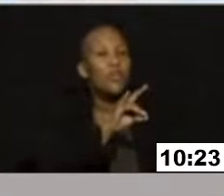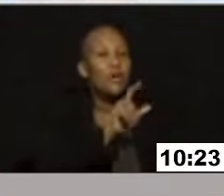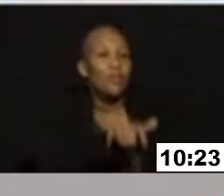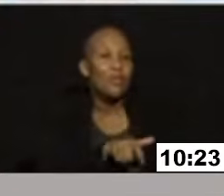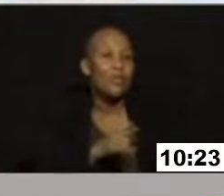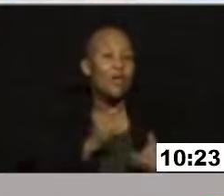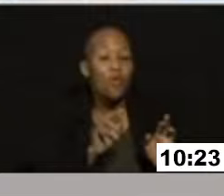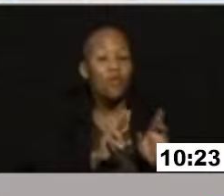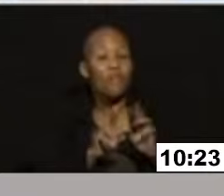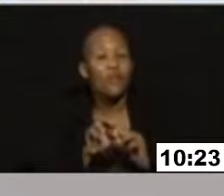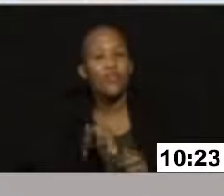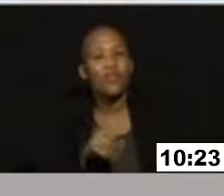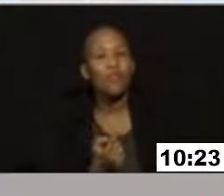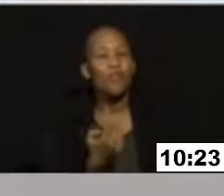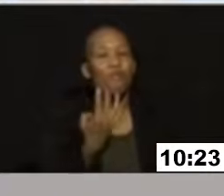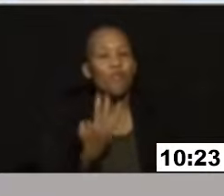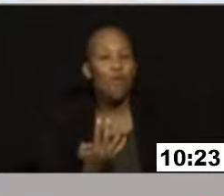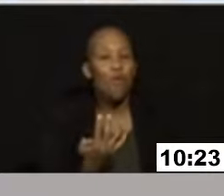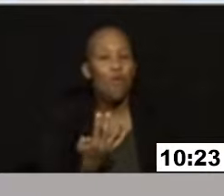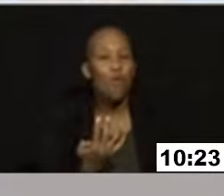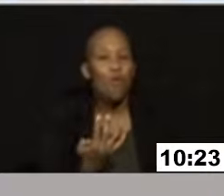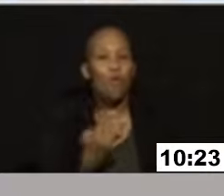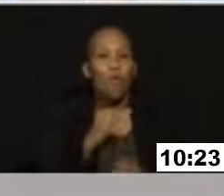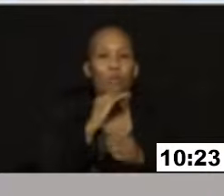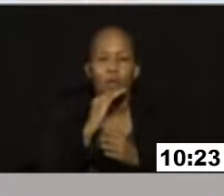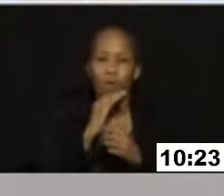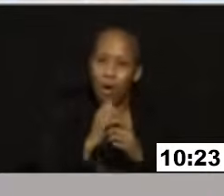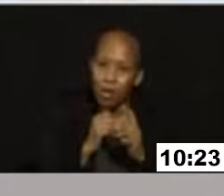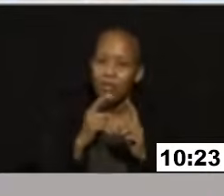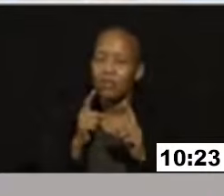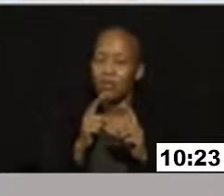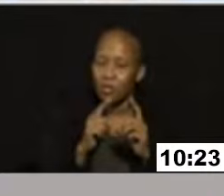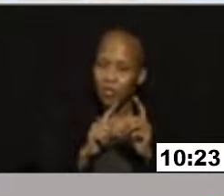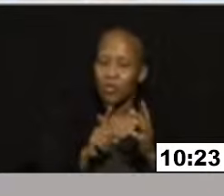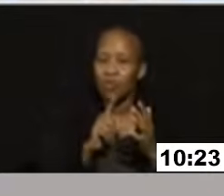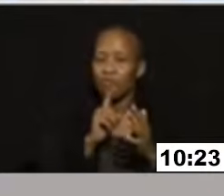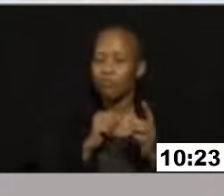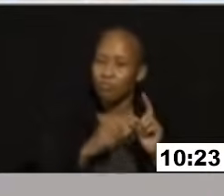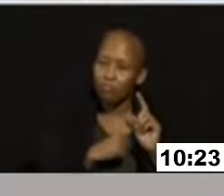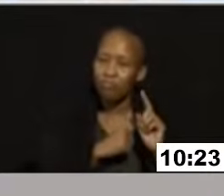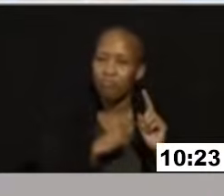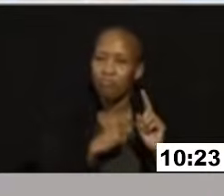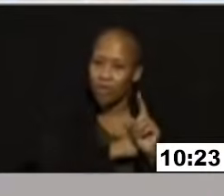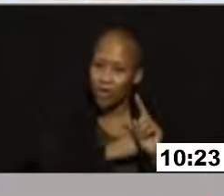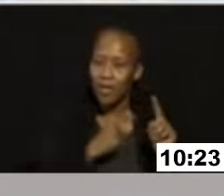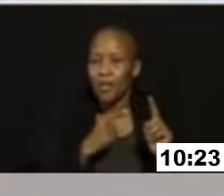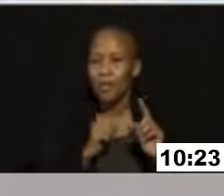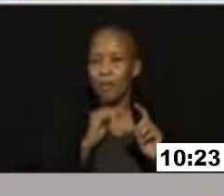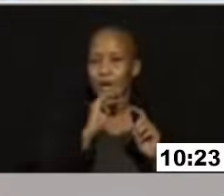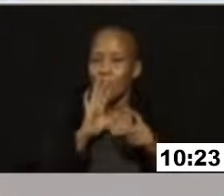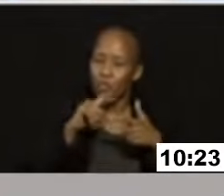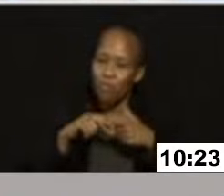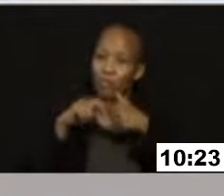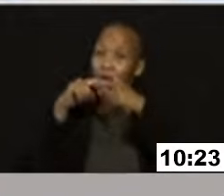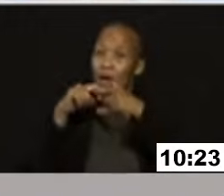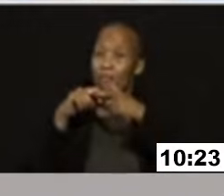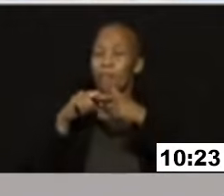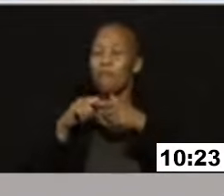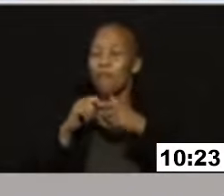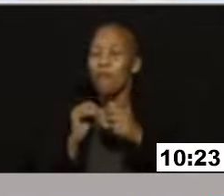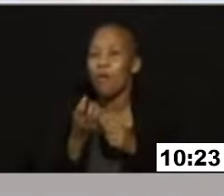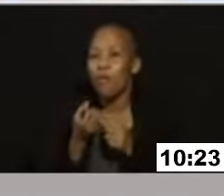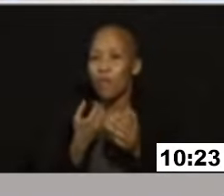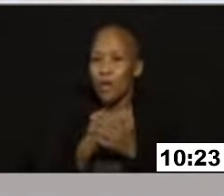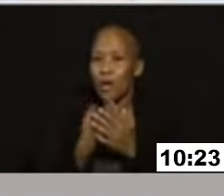to 3.4, that is inadvertent, and we simply put it up for purposes of explaining why we were putting up a statement